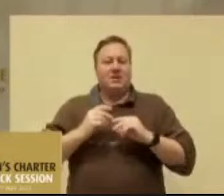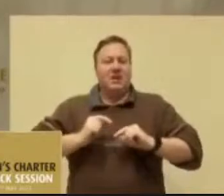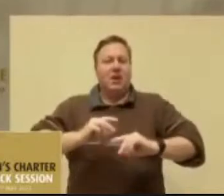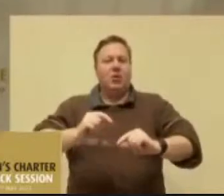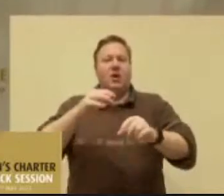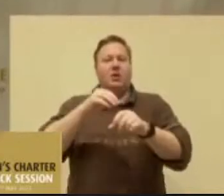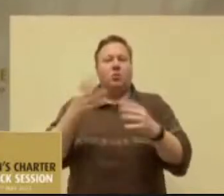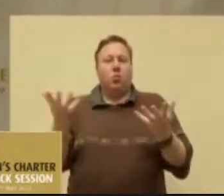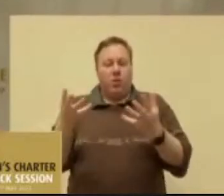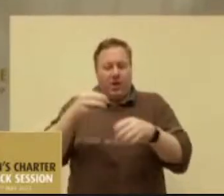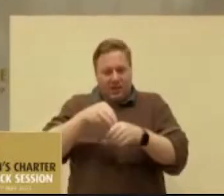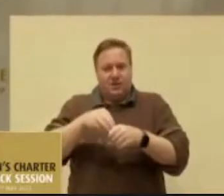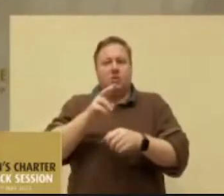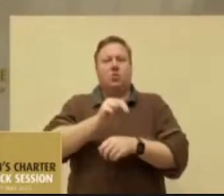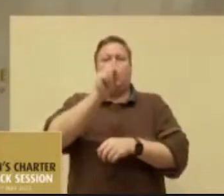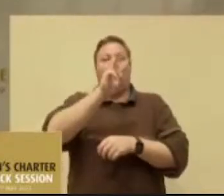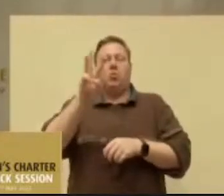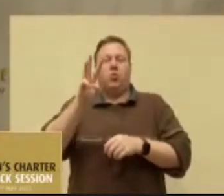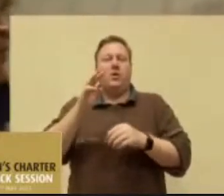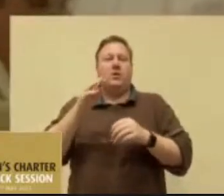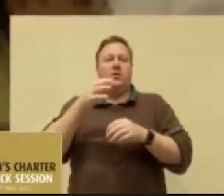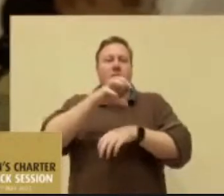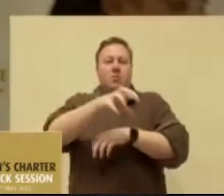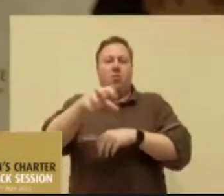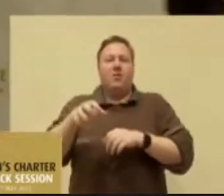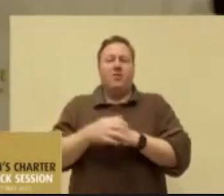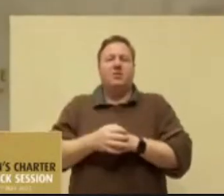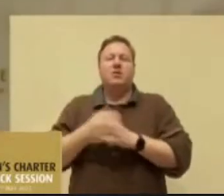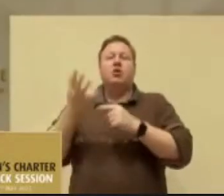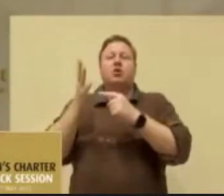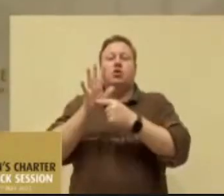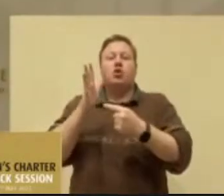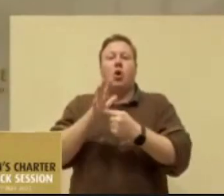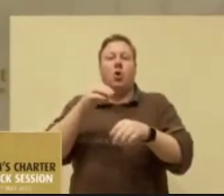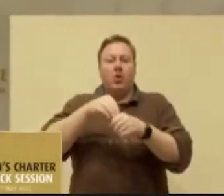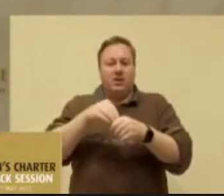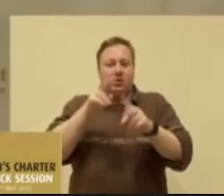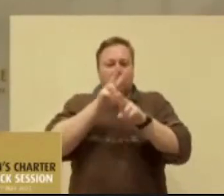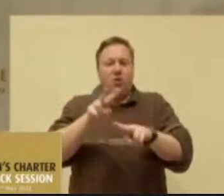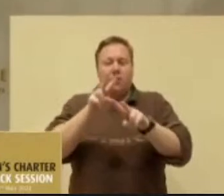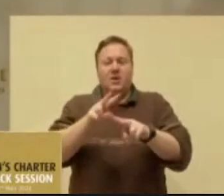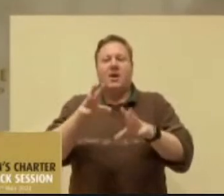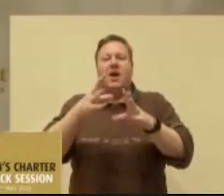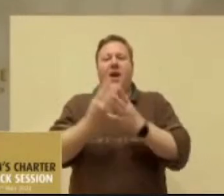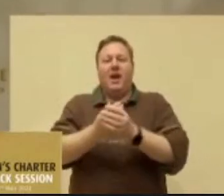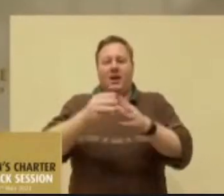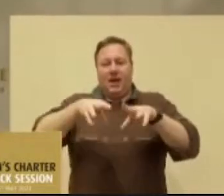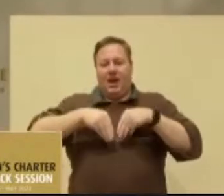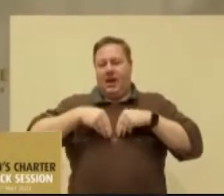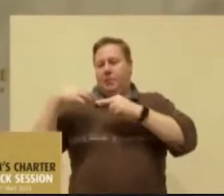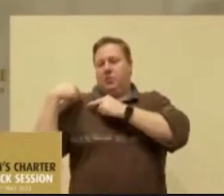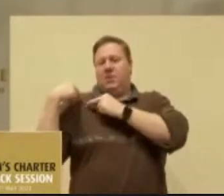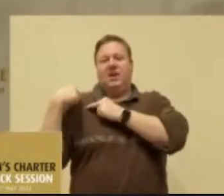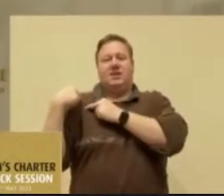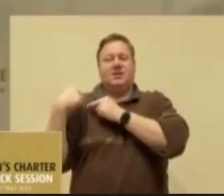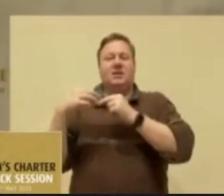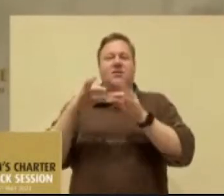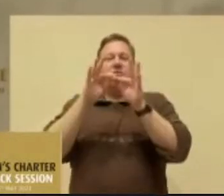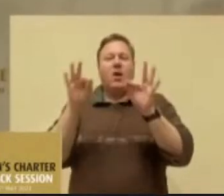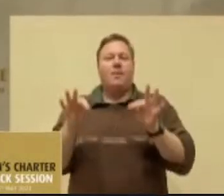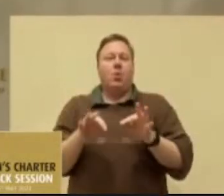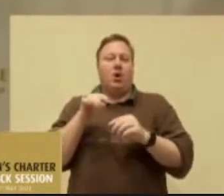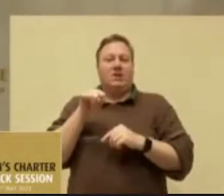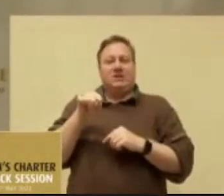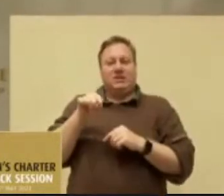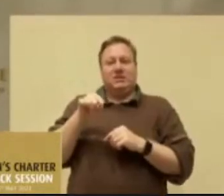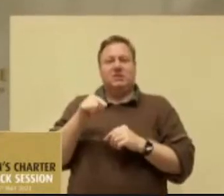women's development priorities as articulated in the oversight and accountability framework 2021 women's charter covering